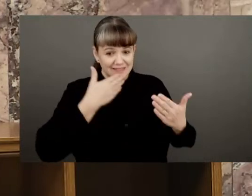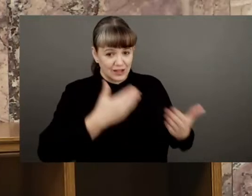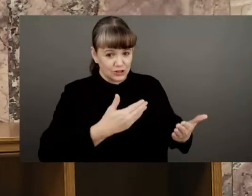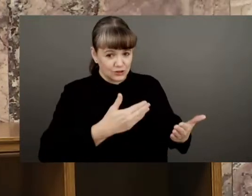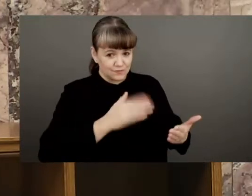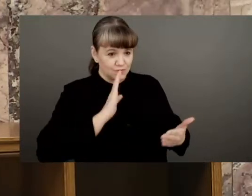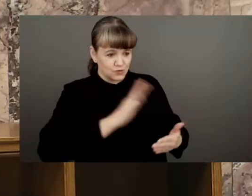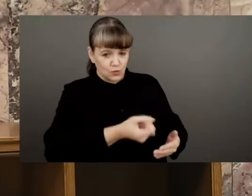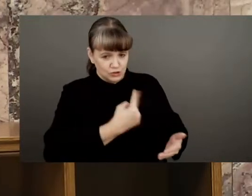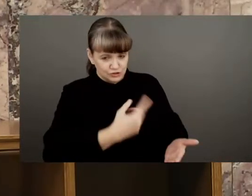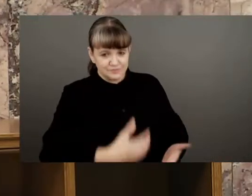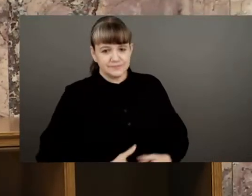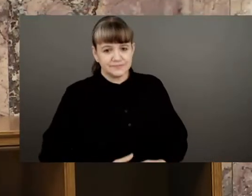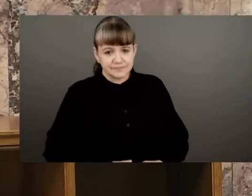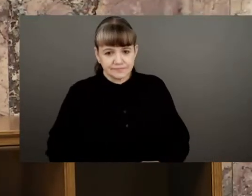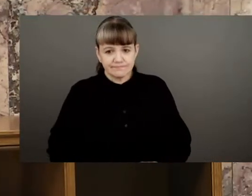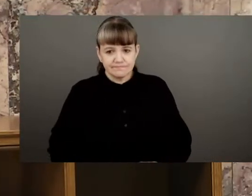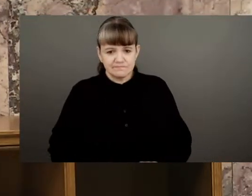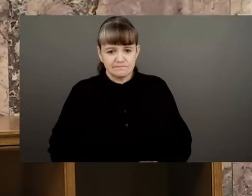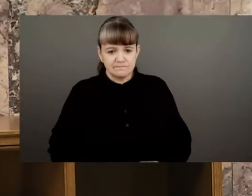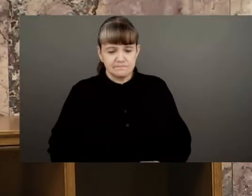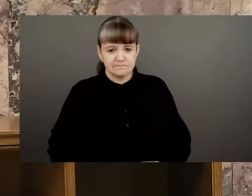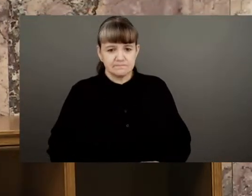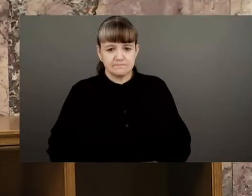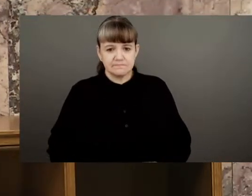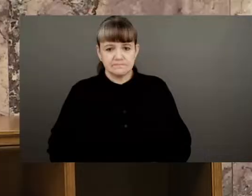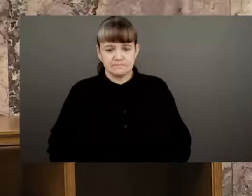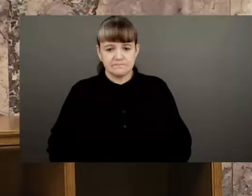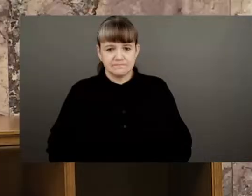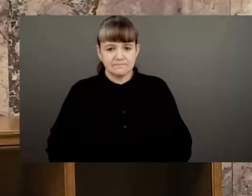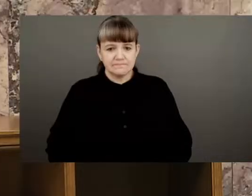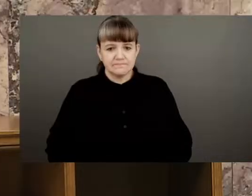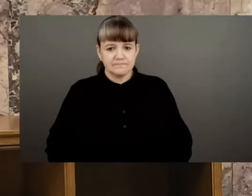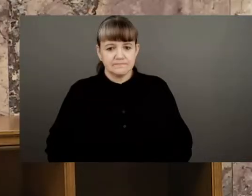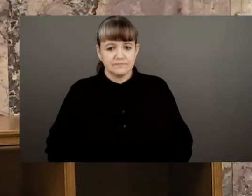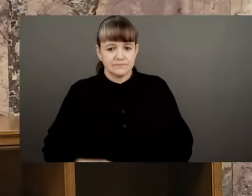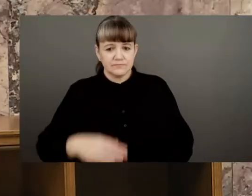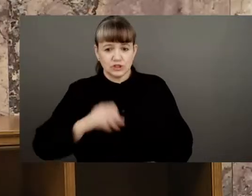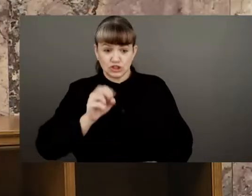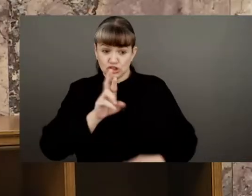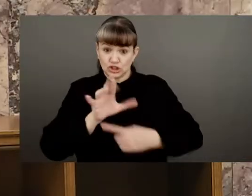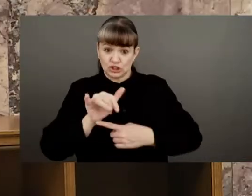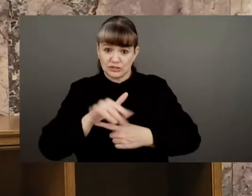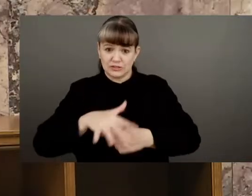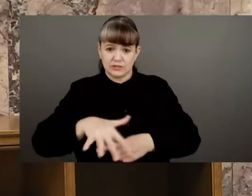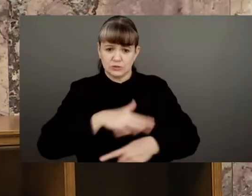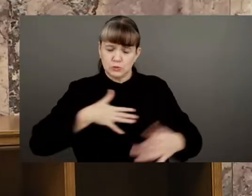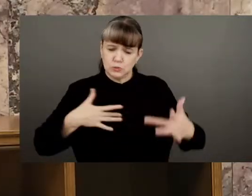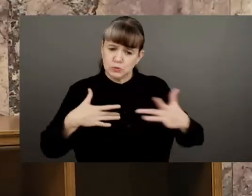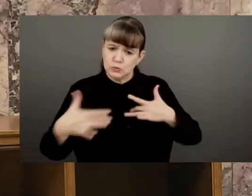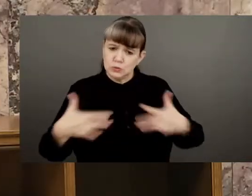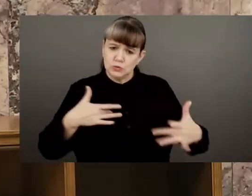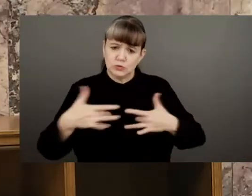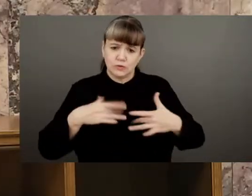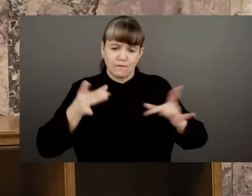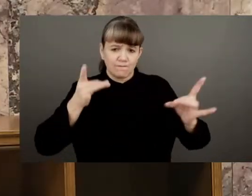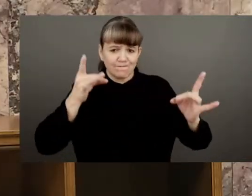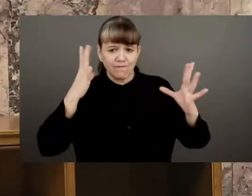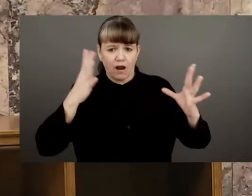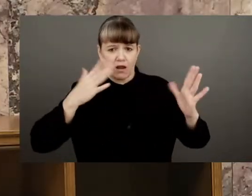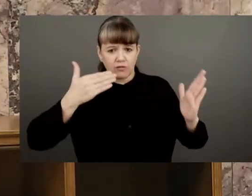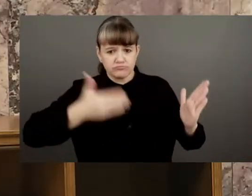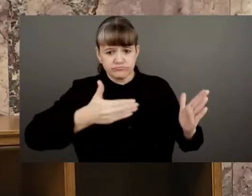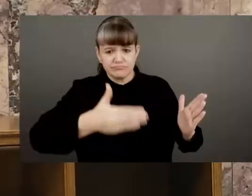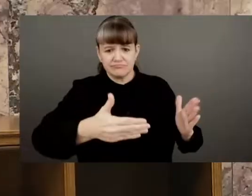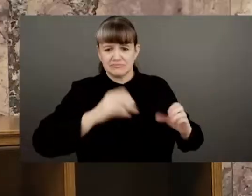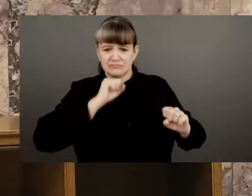deeply concerned about extortion threats and related acts of violence. I share those concerns. This violence and these